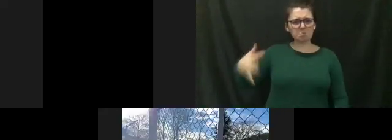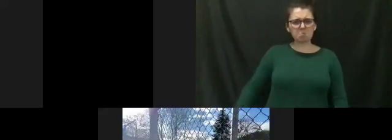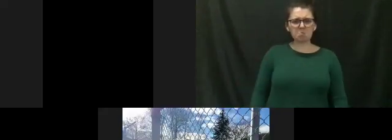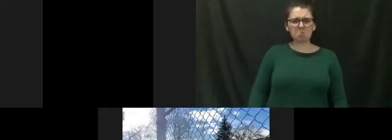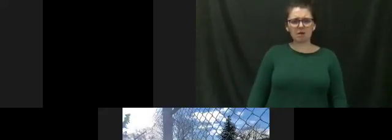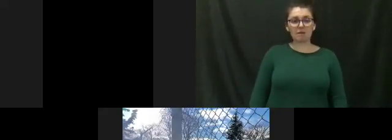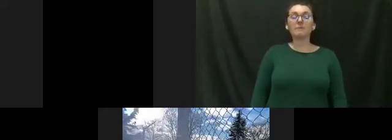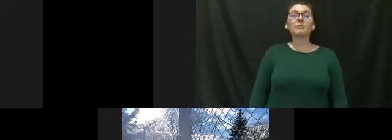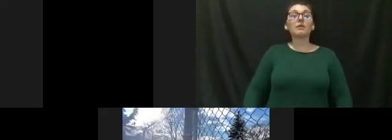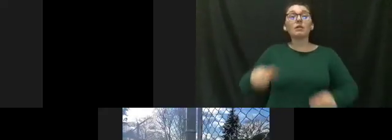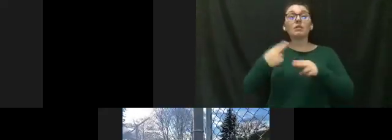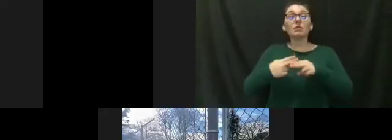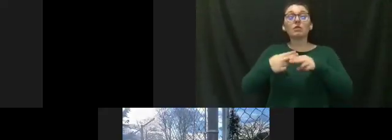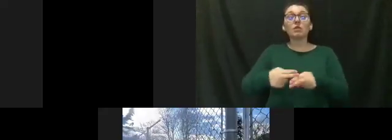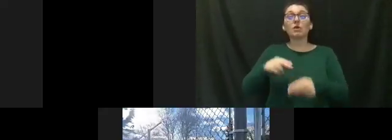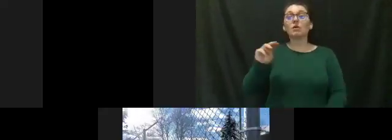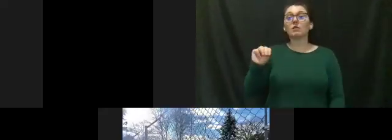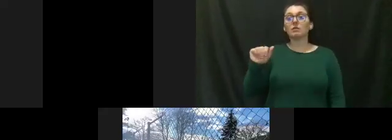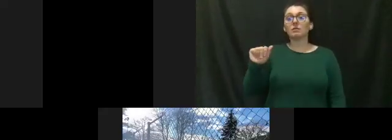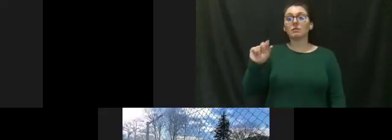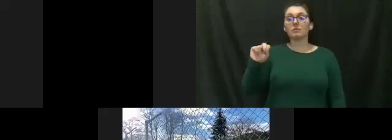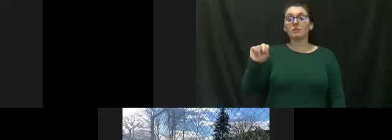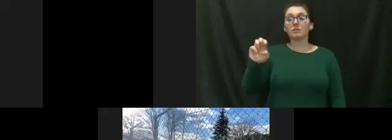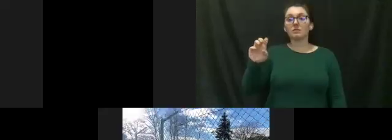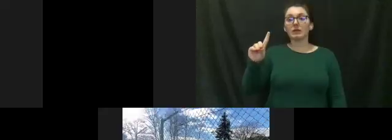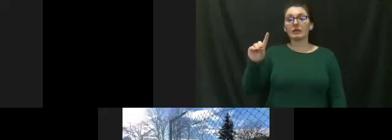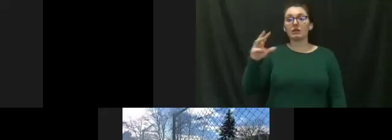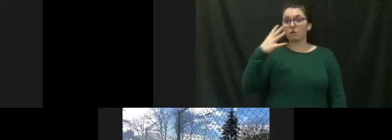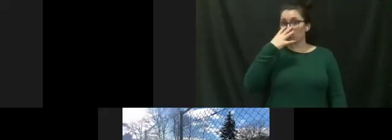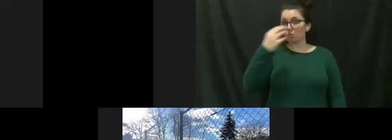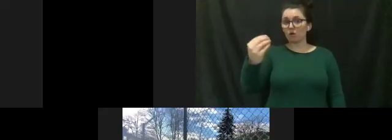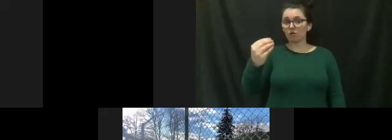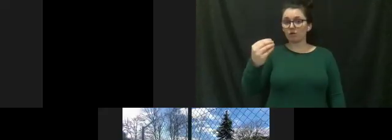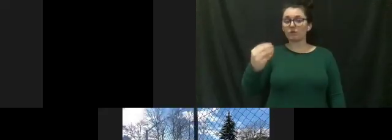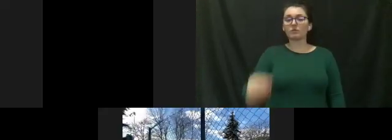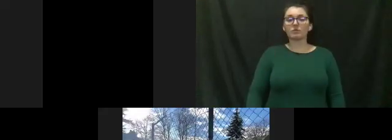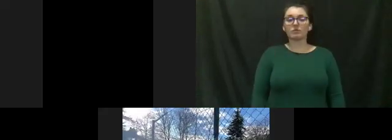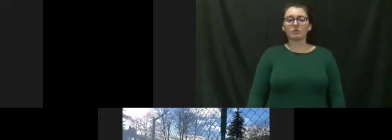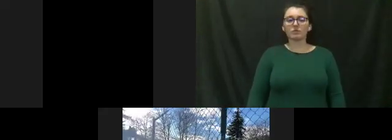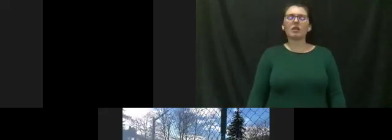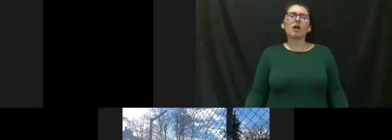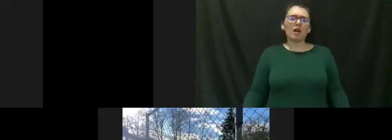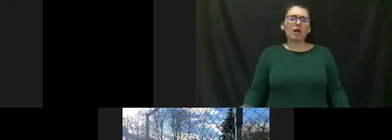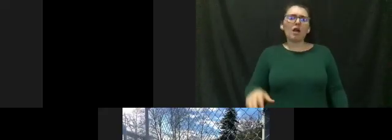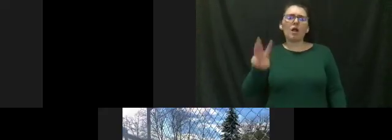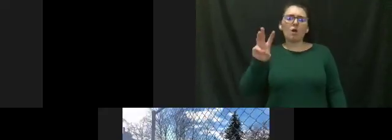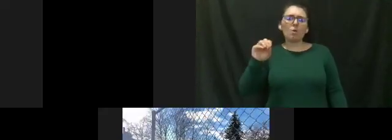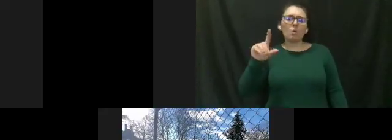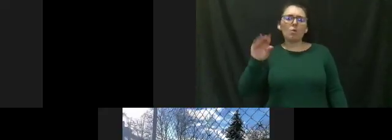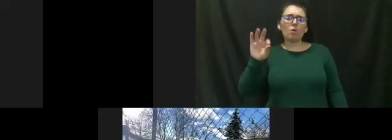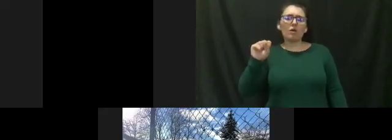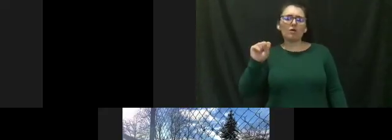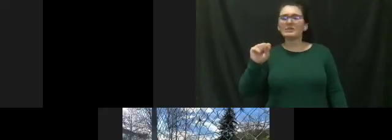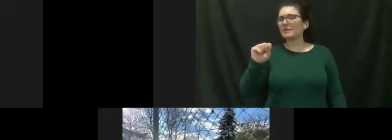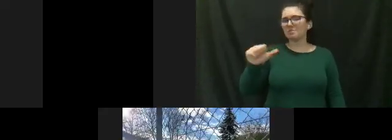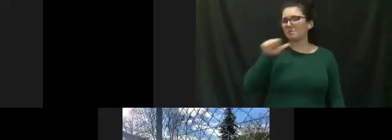And these are called maned wolves. So although they're called wolves, they're not actually wolves. They're a species of their own.